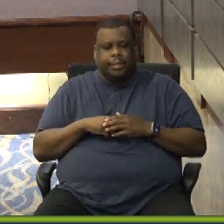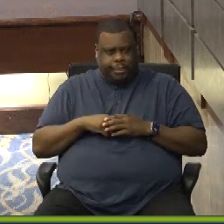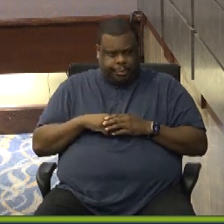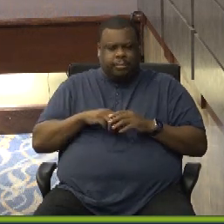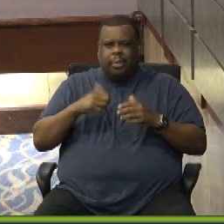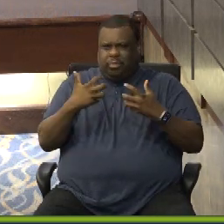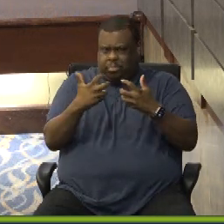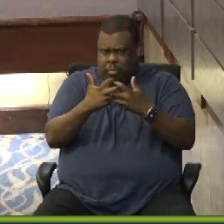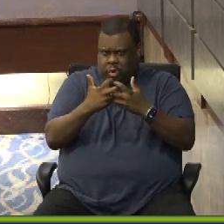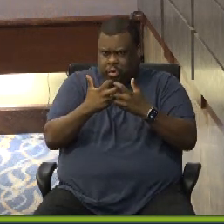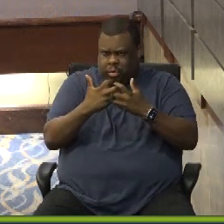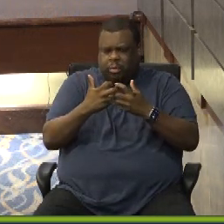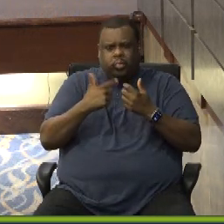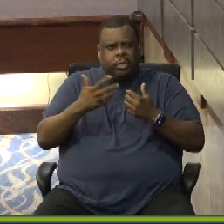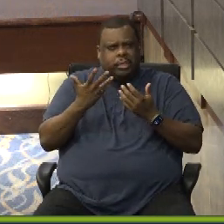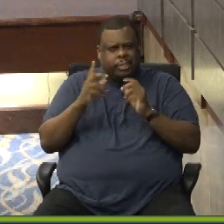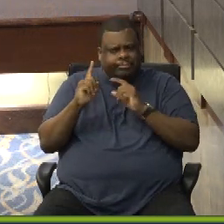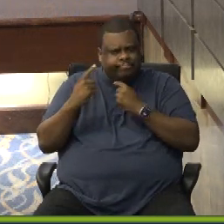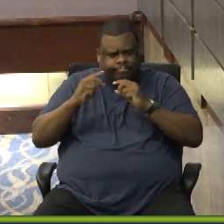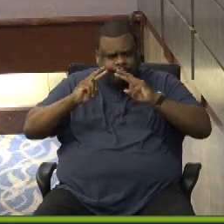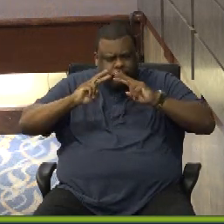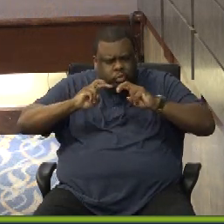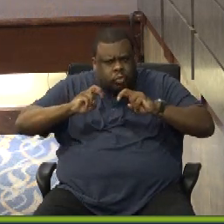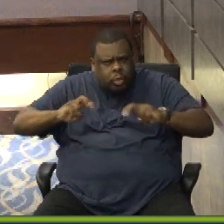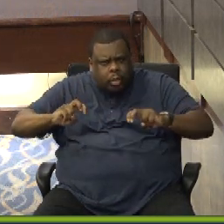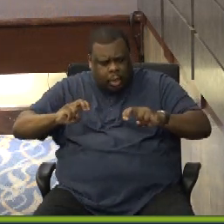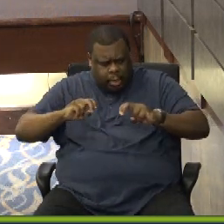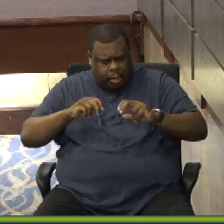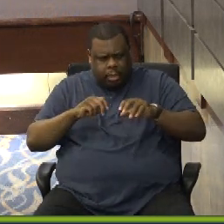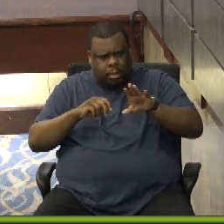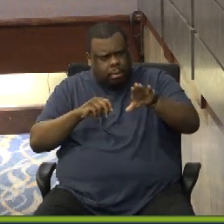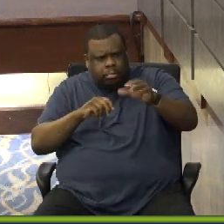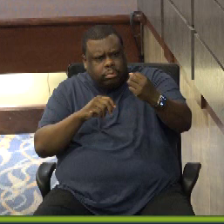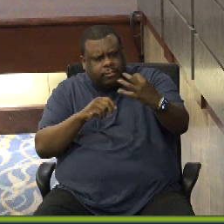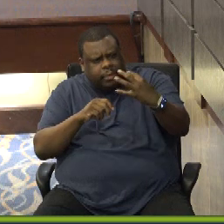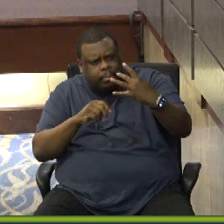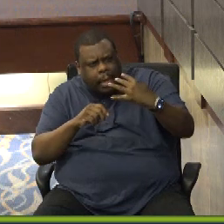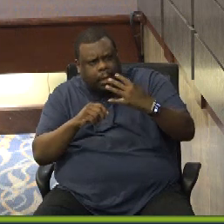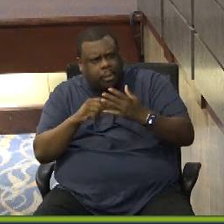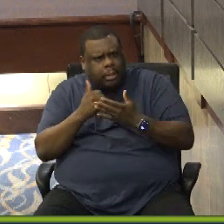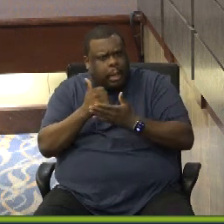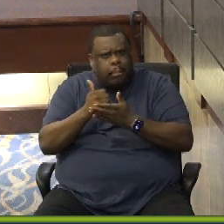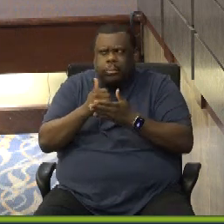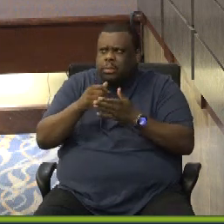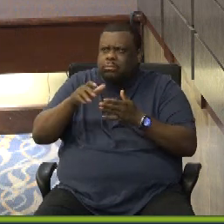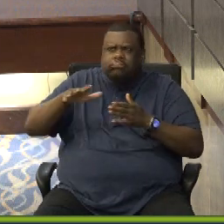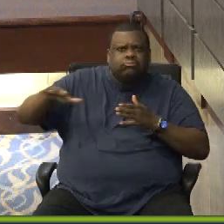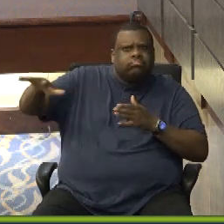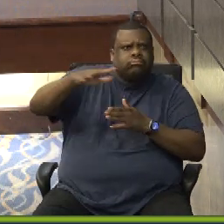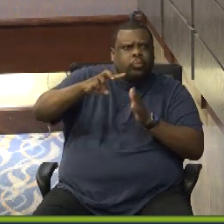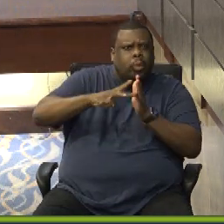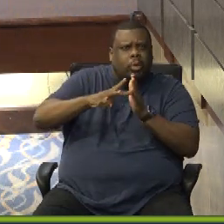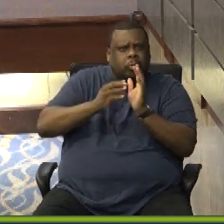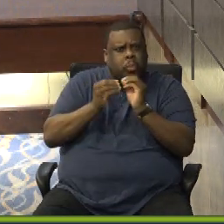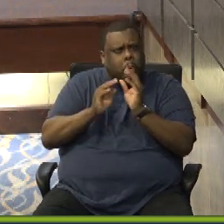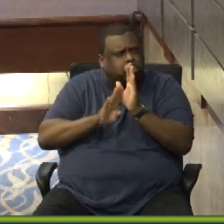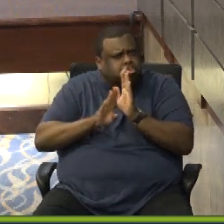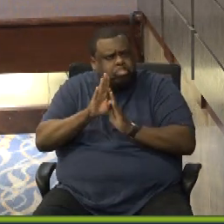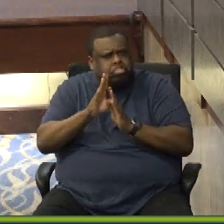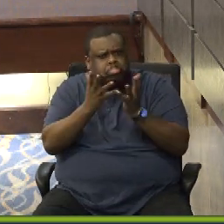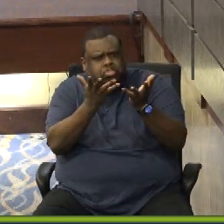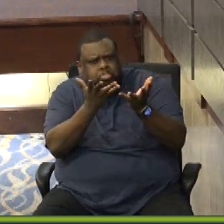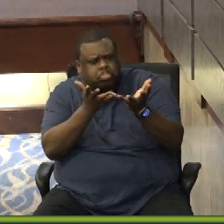Versa, engaged in research throughout the community to obtain feedback on the current image of Waco. They conducted an audit of the